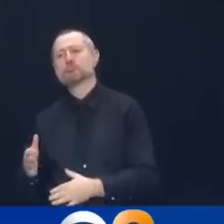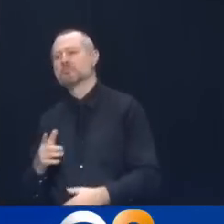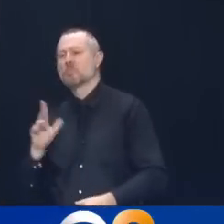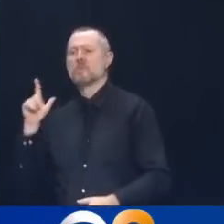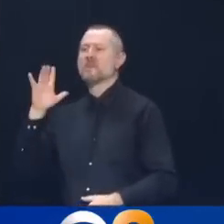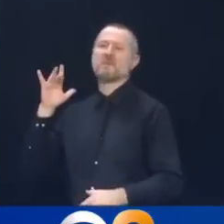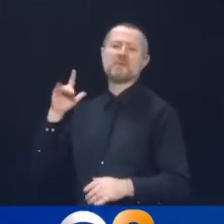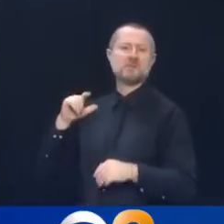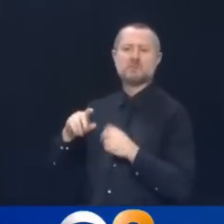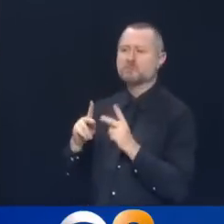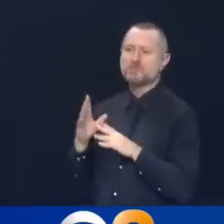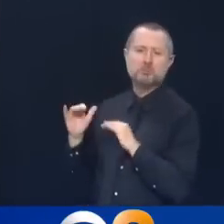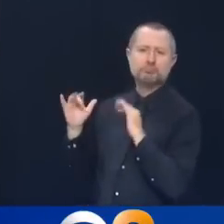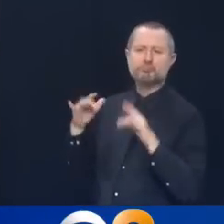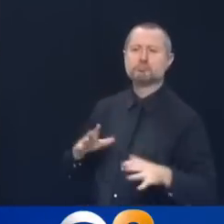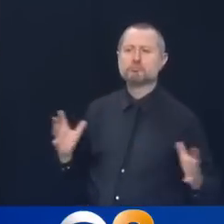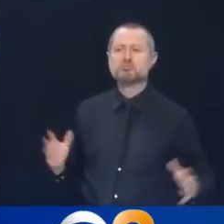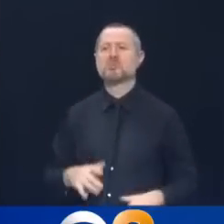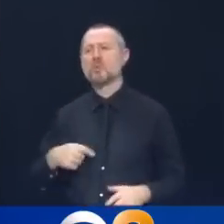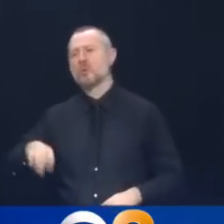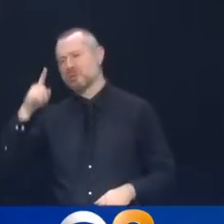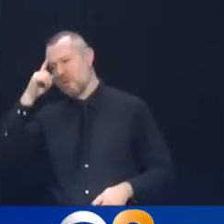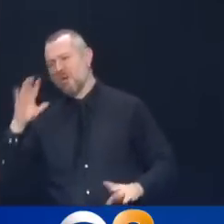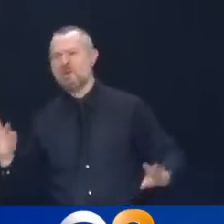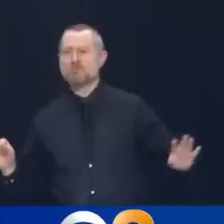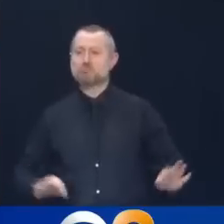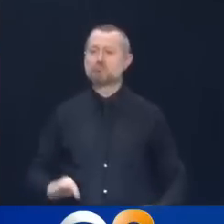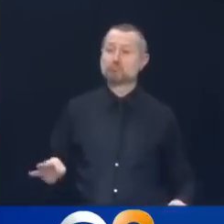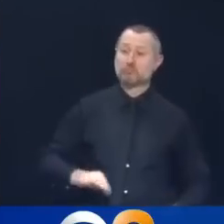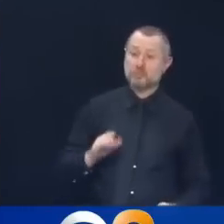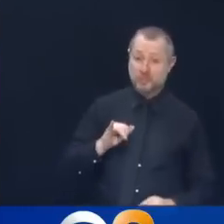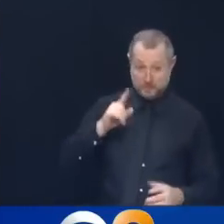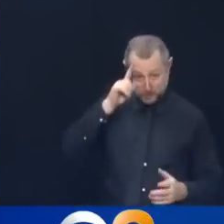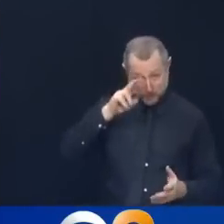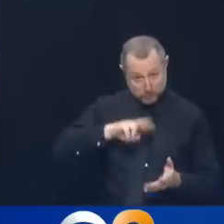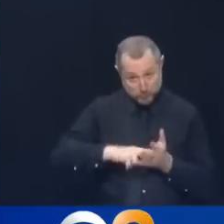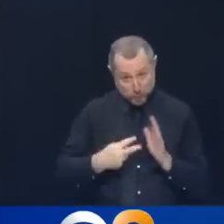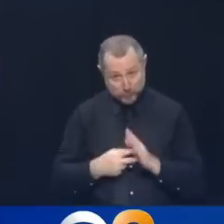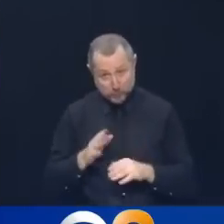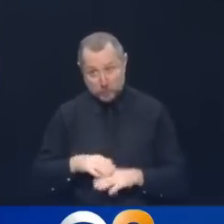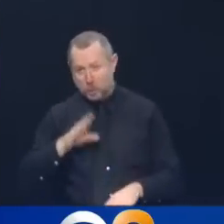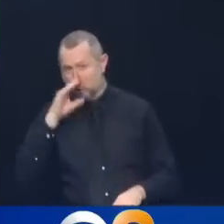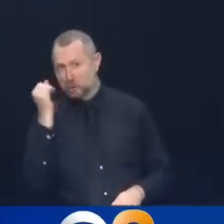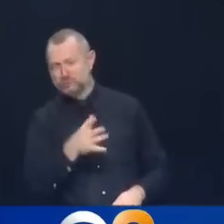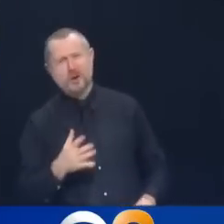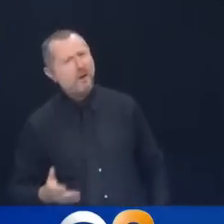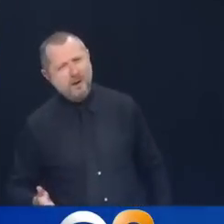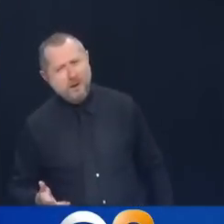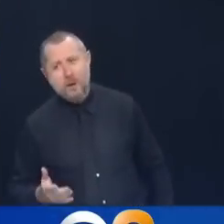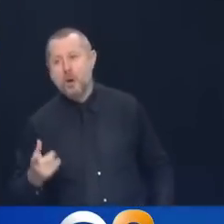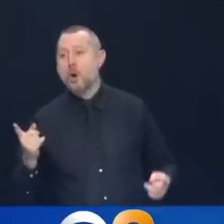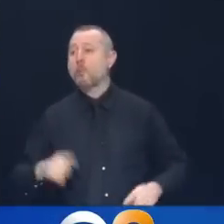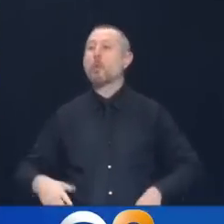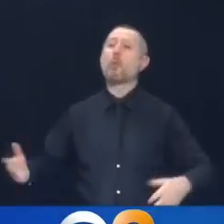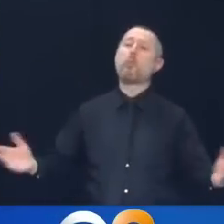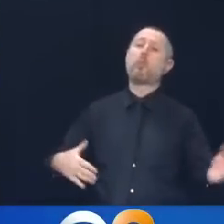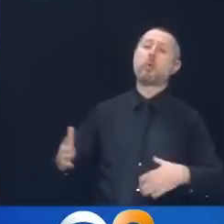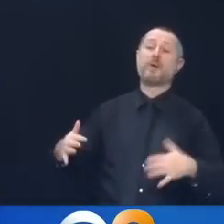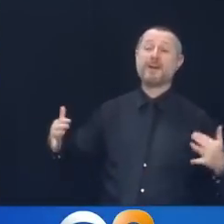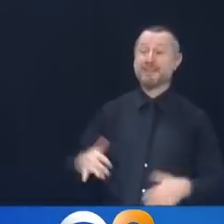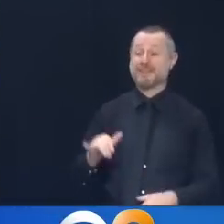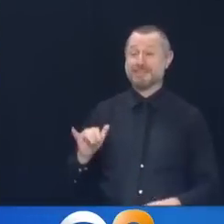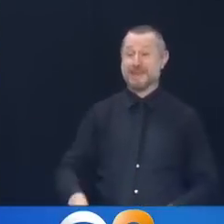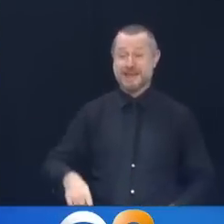All innocuous, nobody malicious. That's where it's coming from. And this is